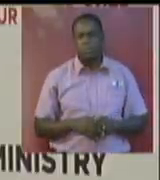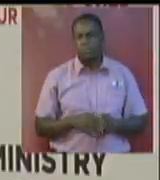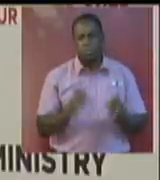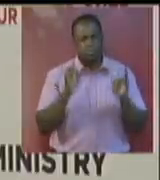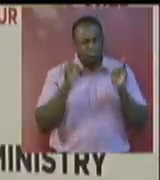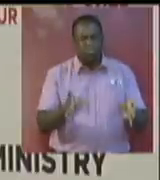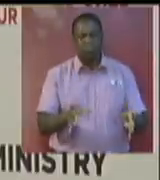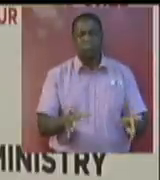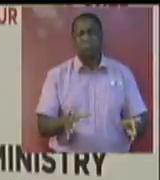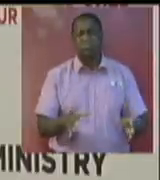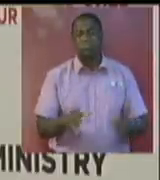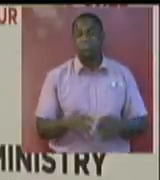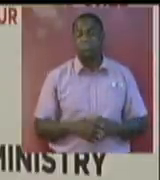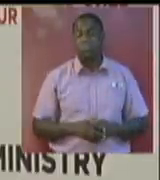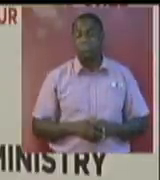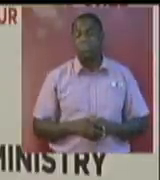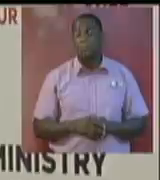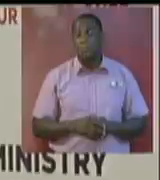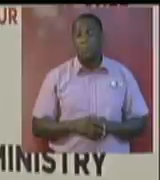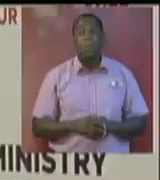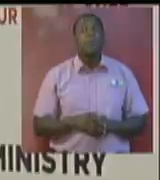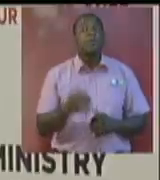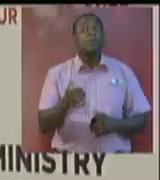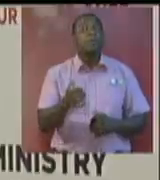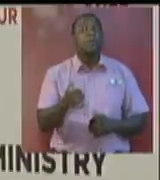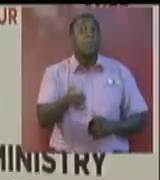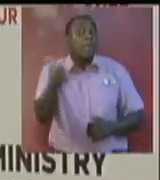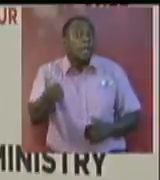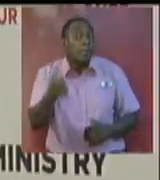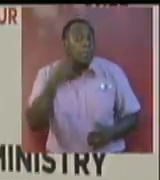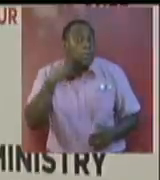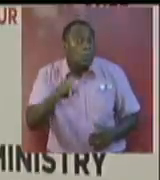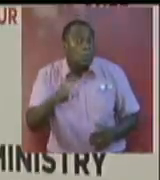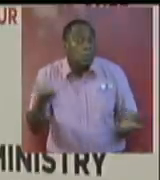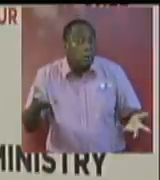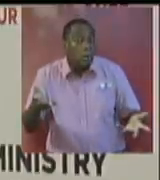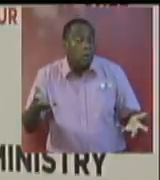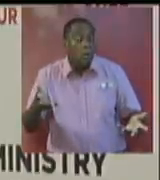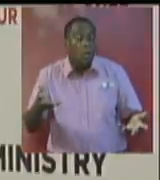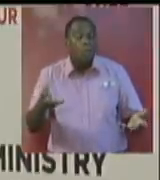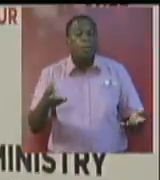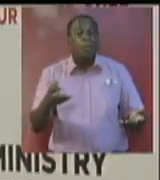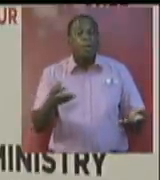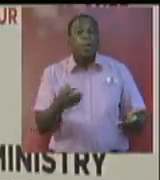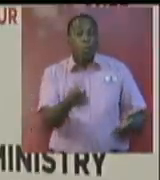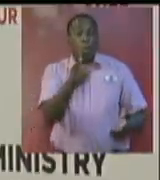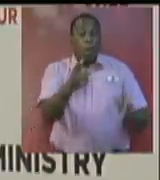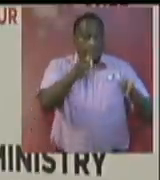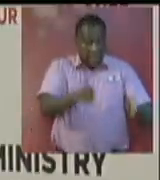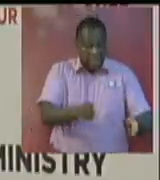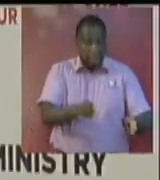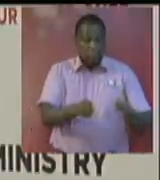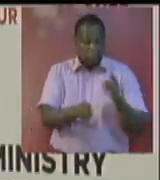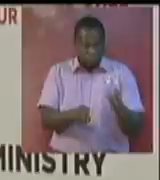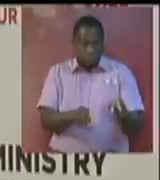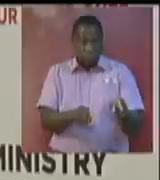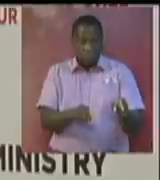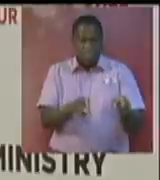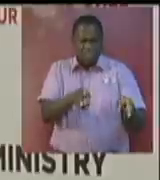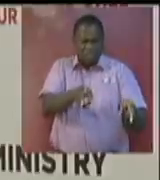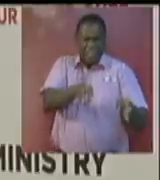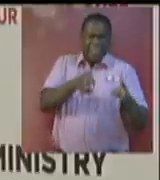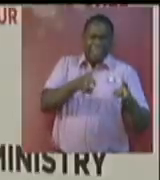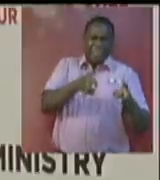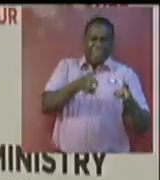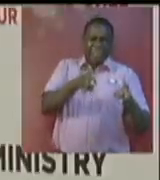One of the things that we also found, there was a particular case in which one person who picked up infection in